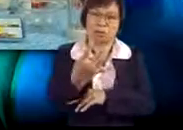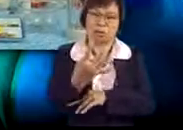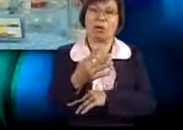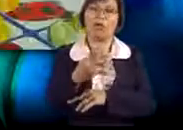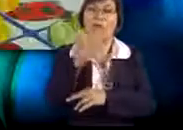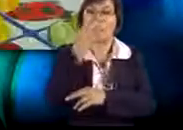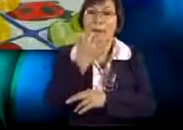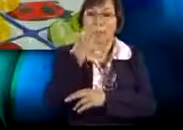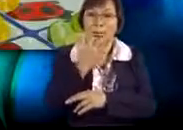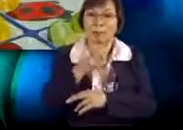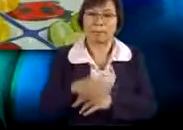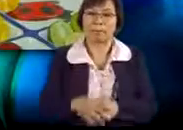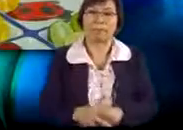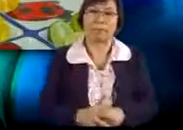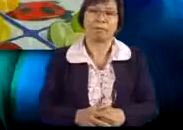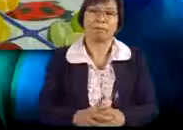1,